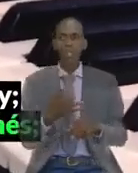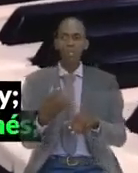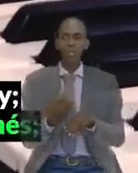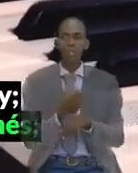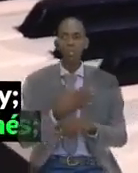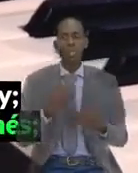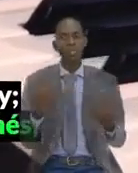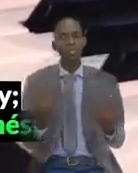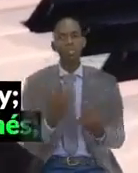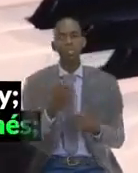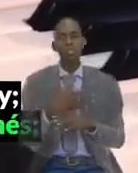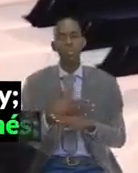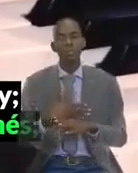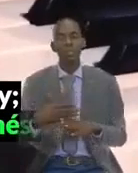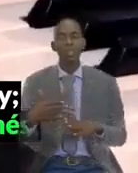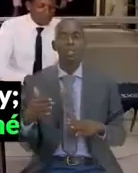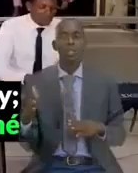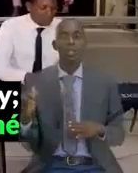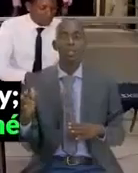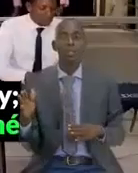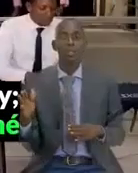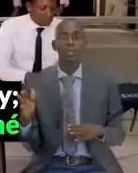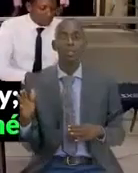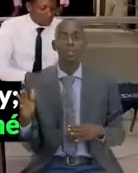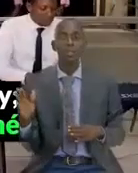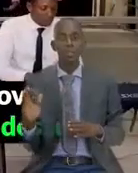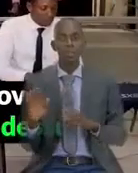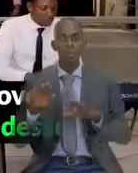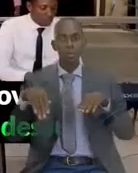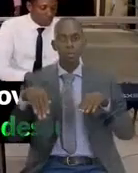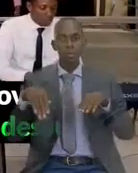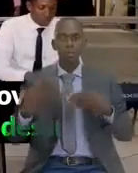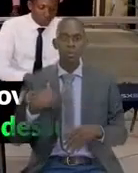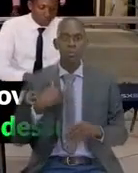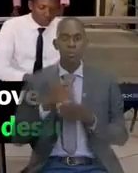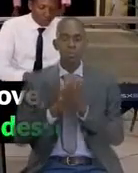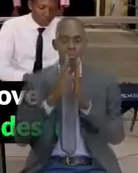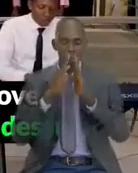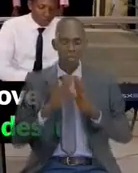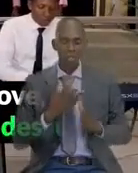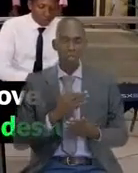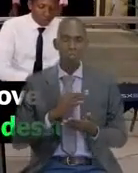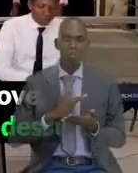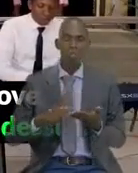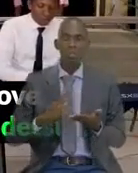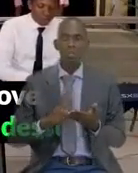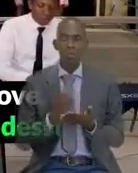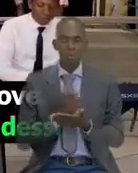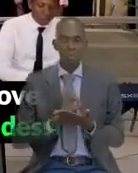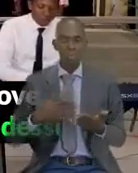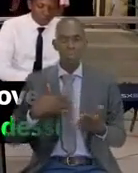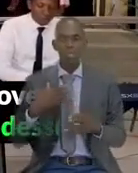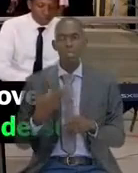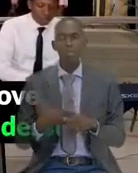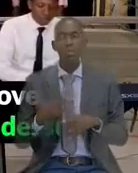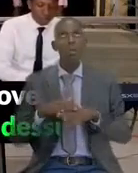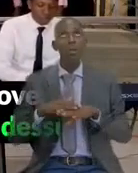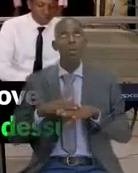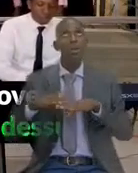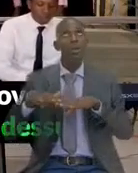answered, took my sins away. Give me peace and pardon, wrote my